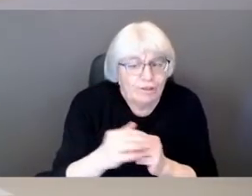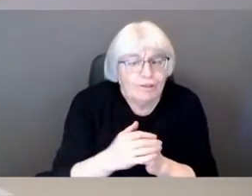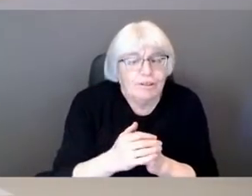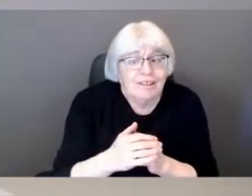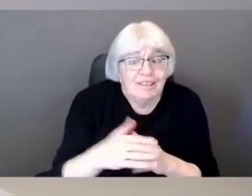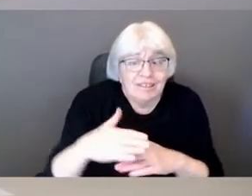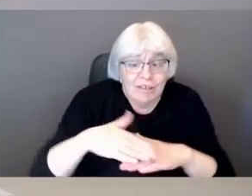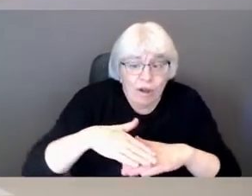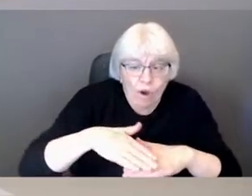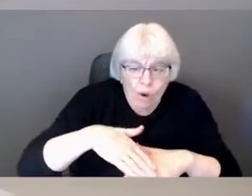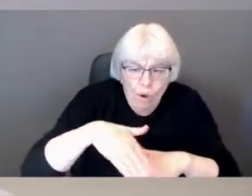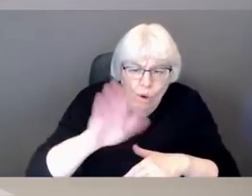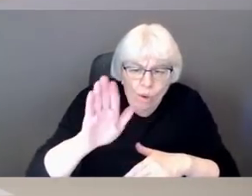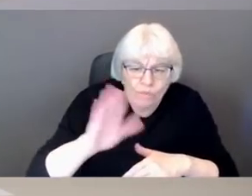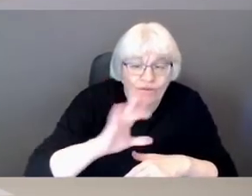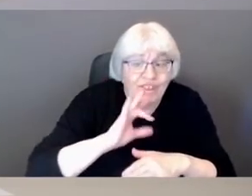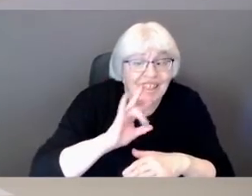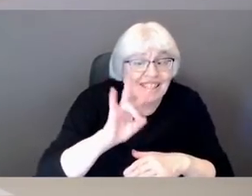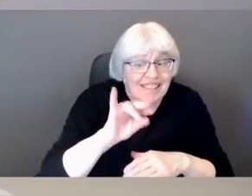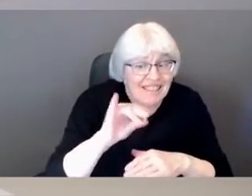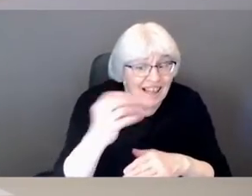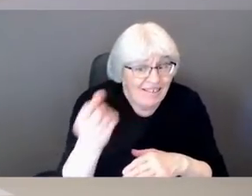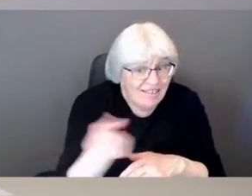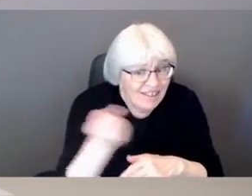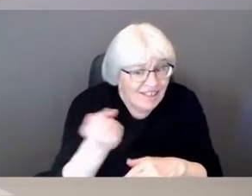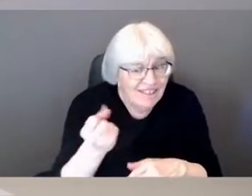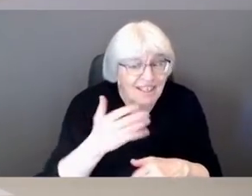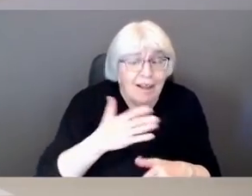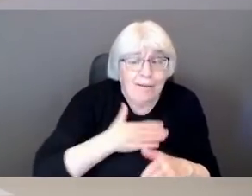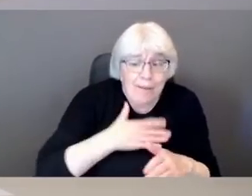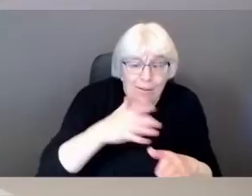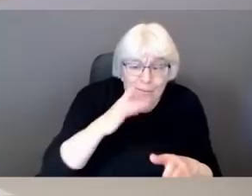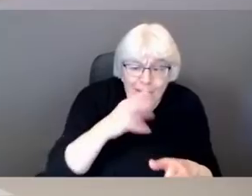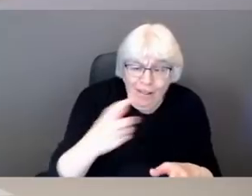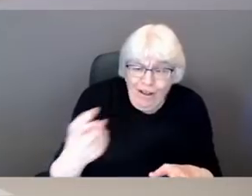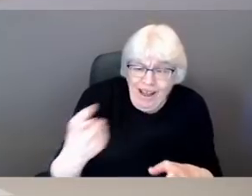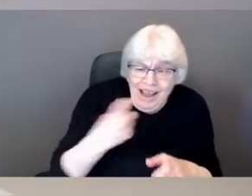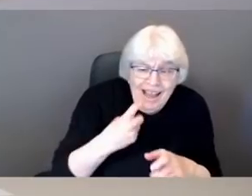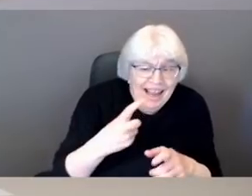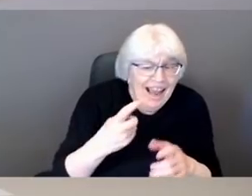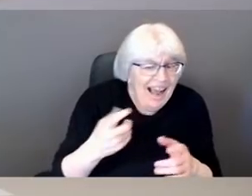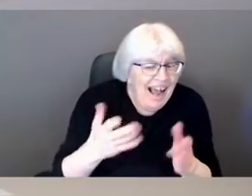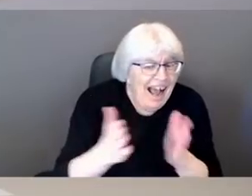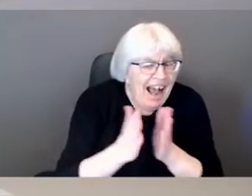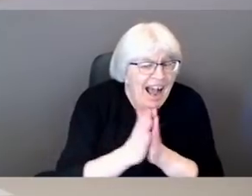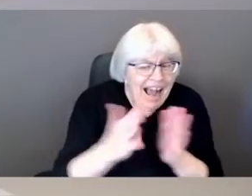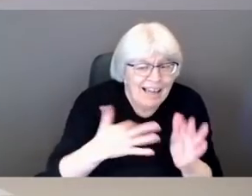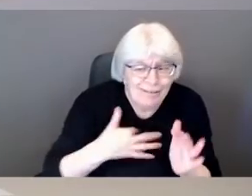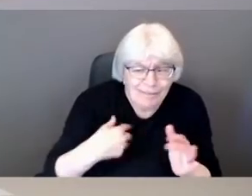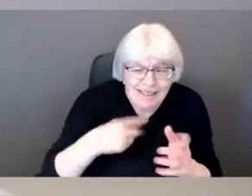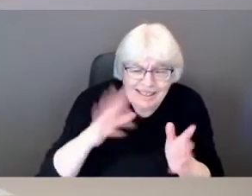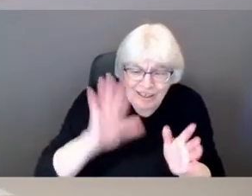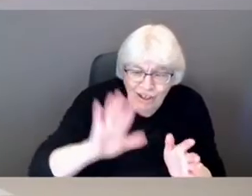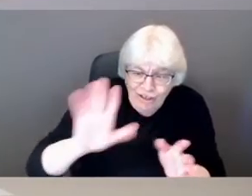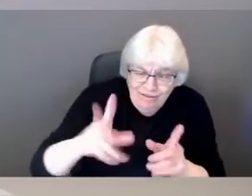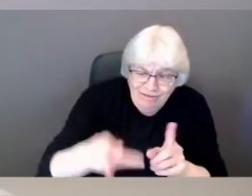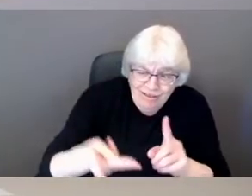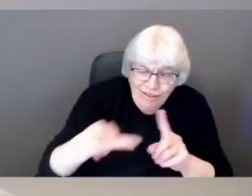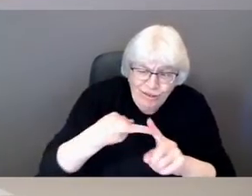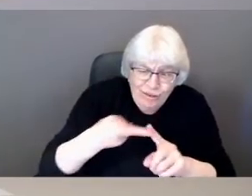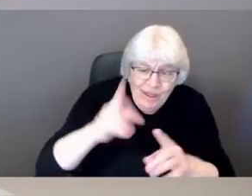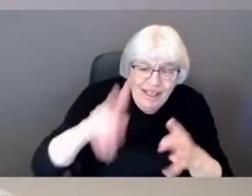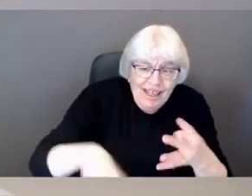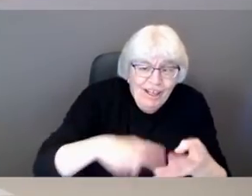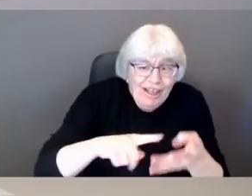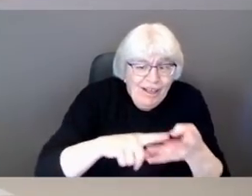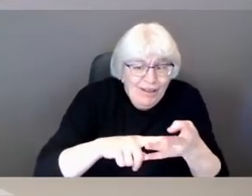my mother she was asking me the same thing. Her second dose was the 3rd week of June. I told her, why